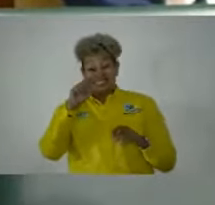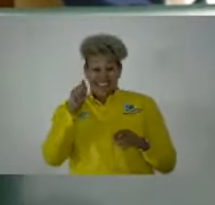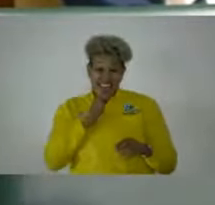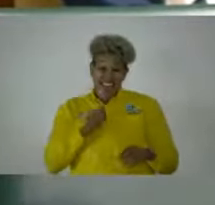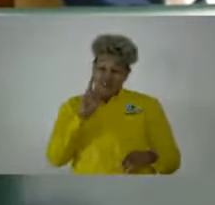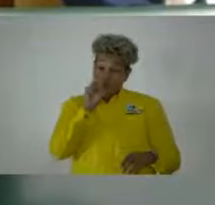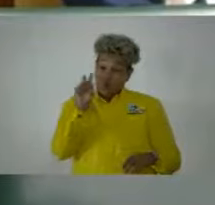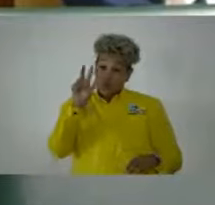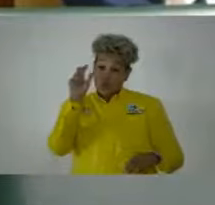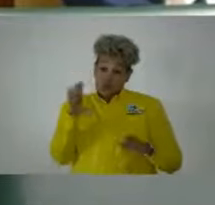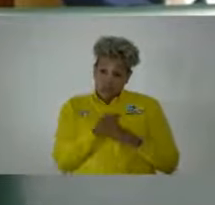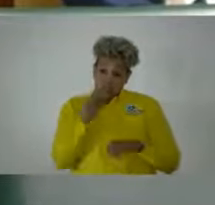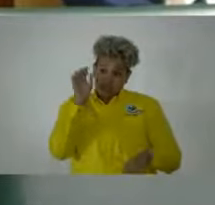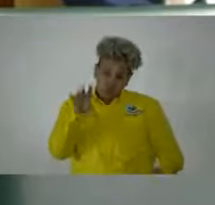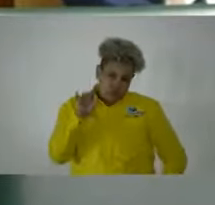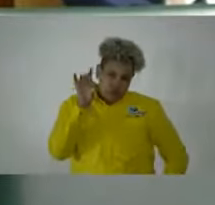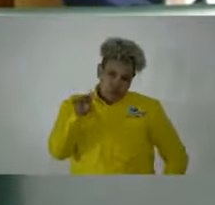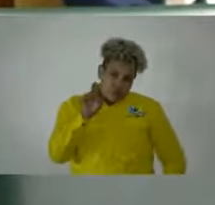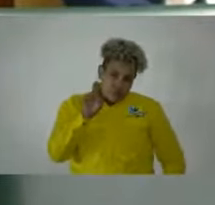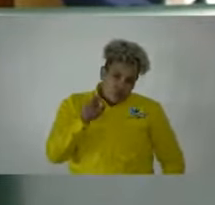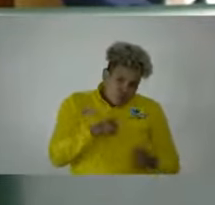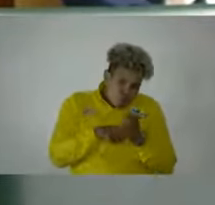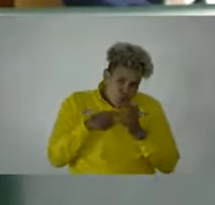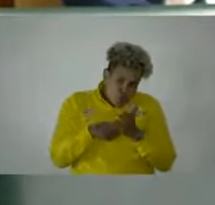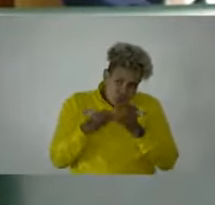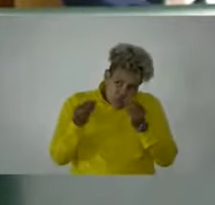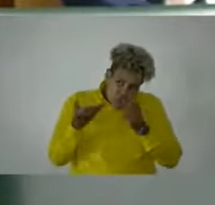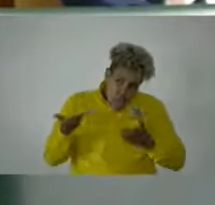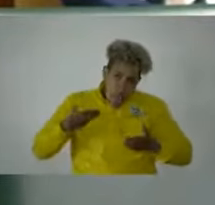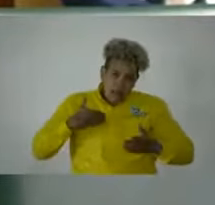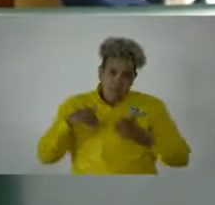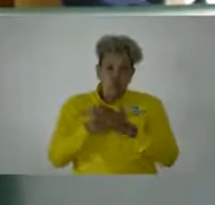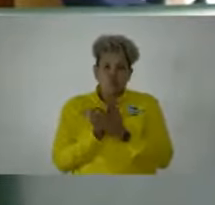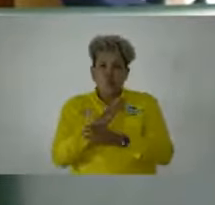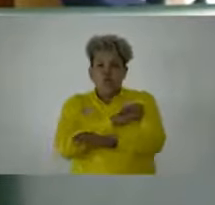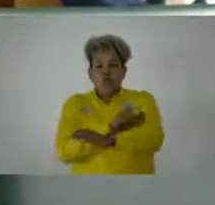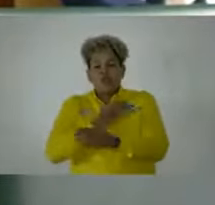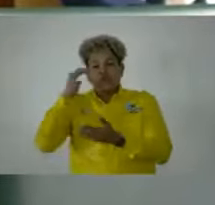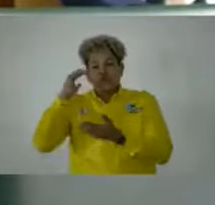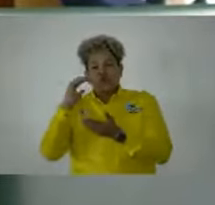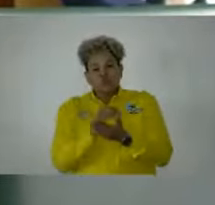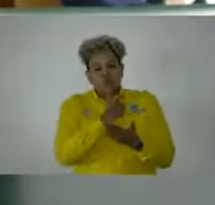RFPs every 2 to 3 years to reach the renewable energy target.